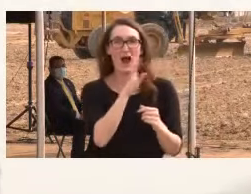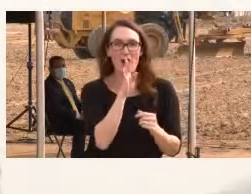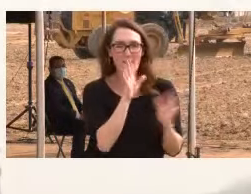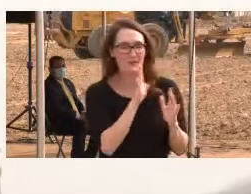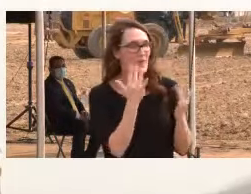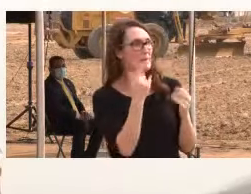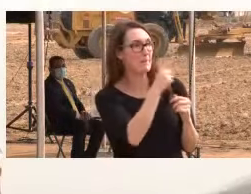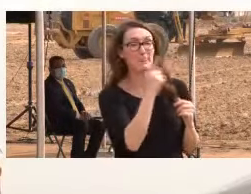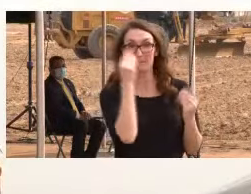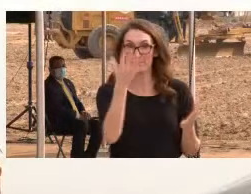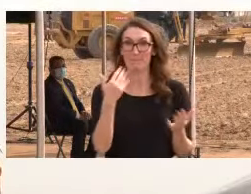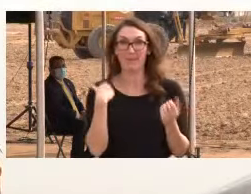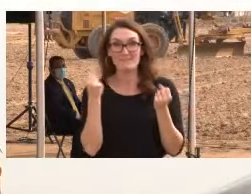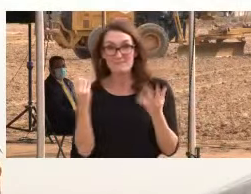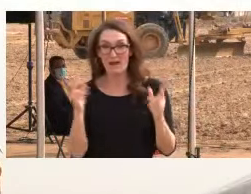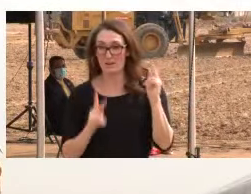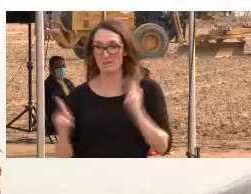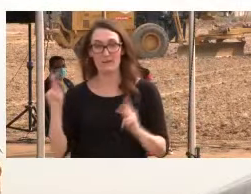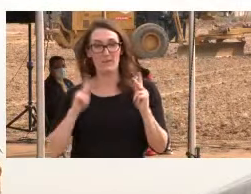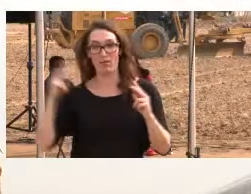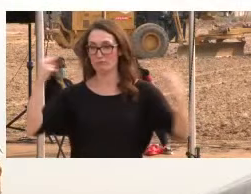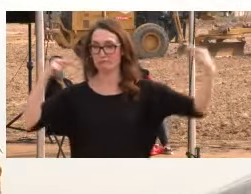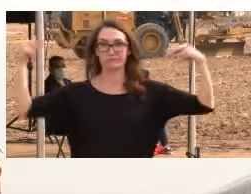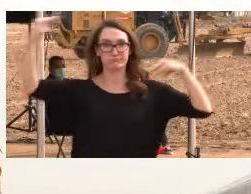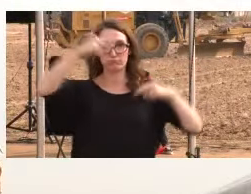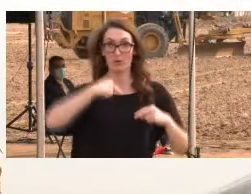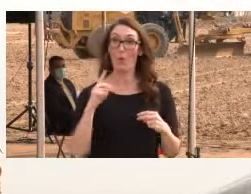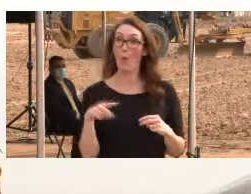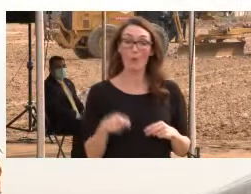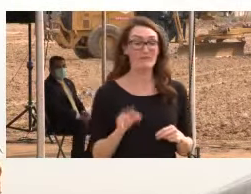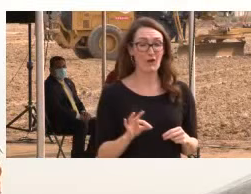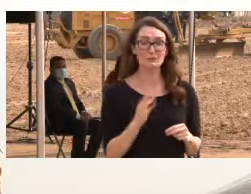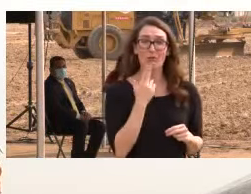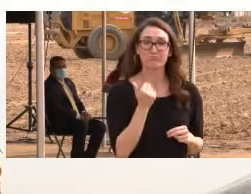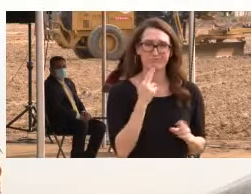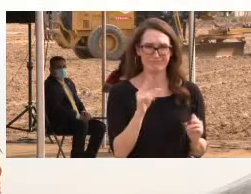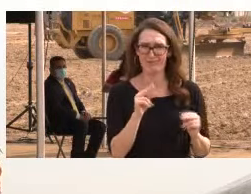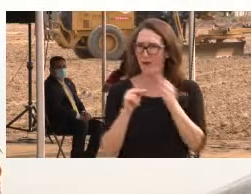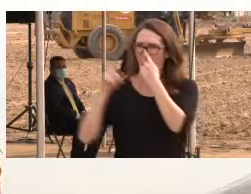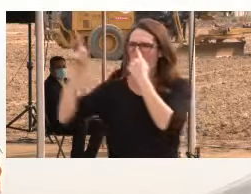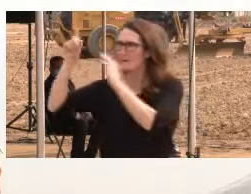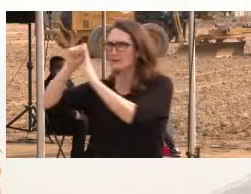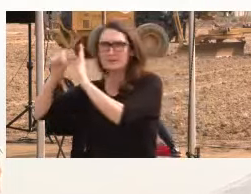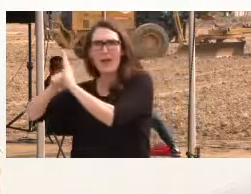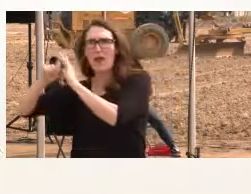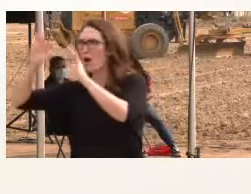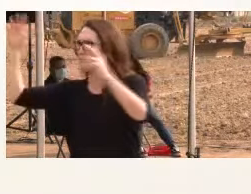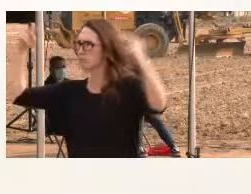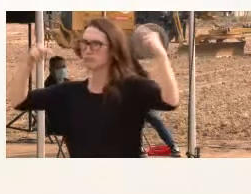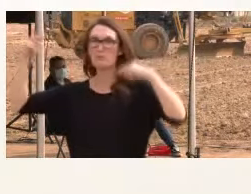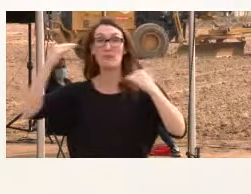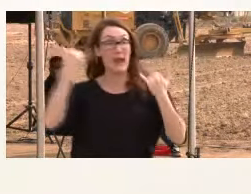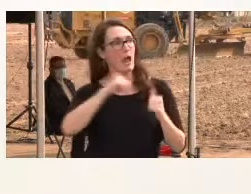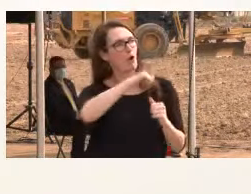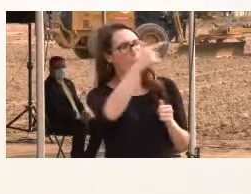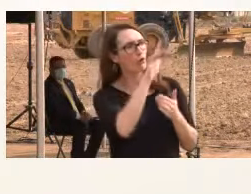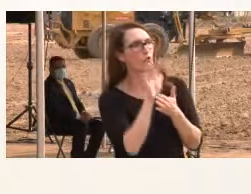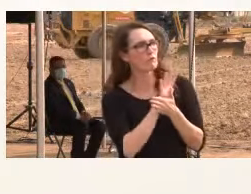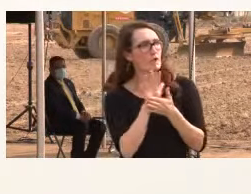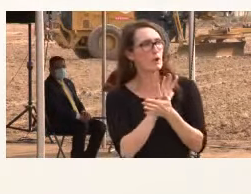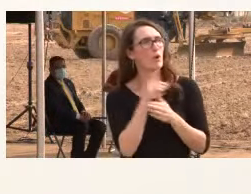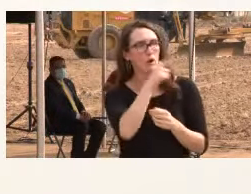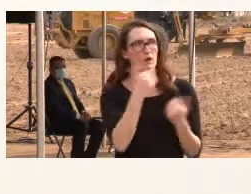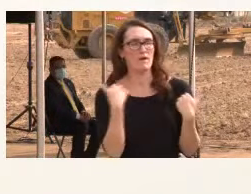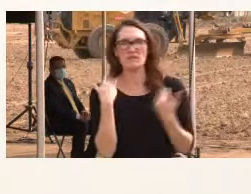As you can see, there's a lot of eyes on this project and how we're working together. And now I'd like to introduce a short video that features some of